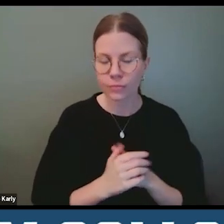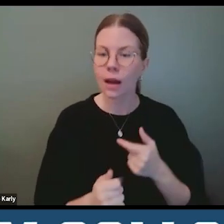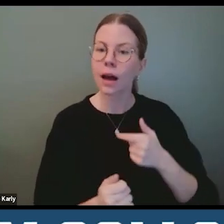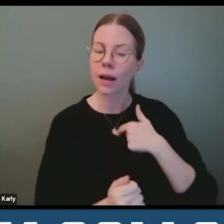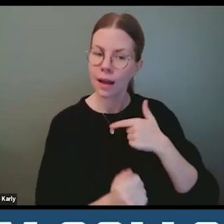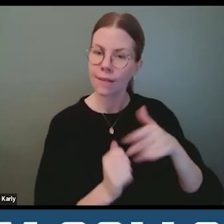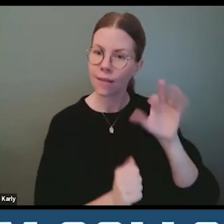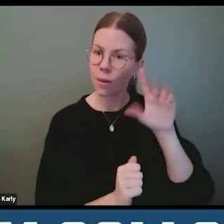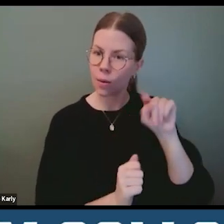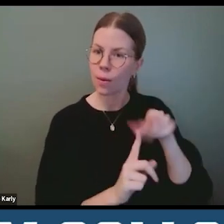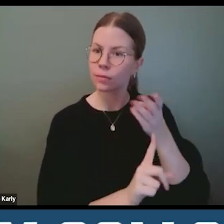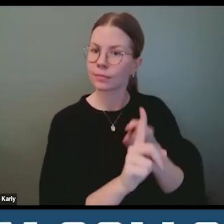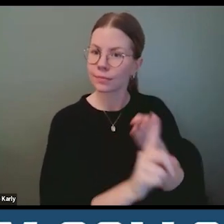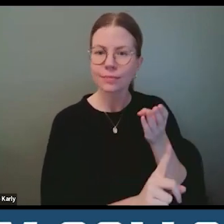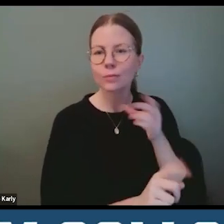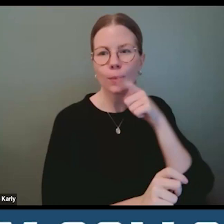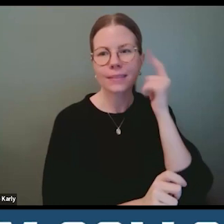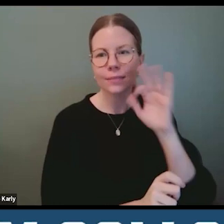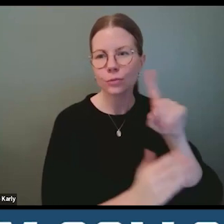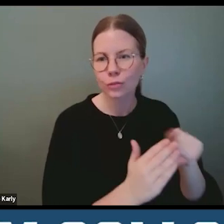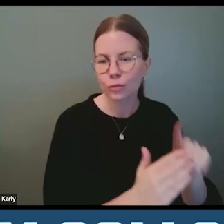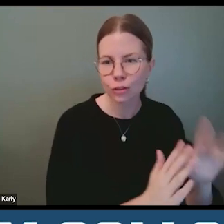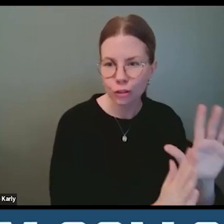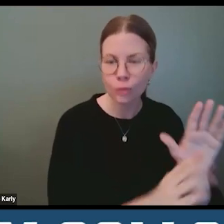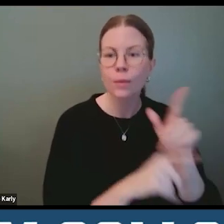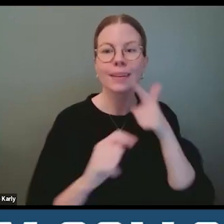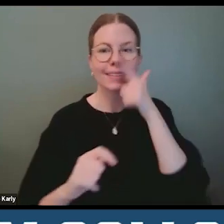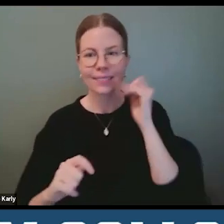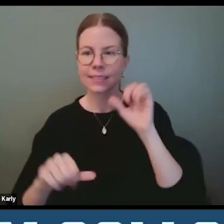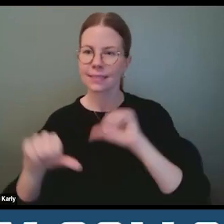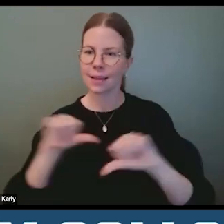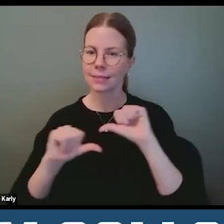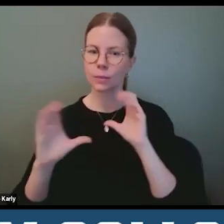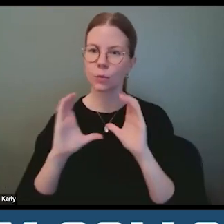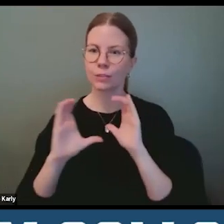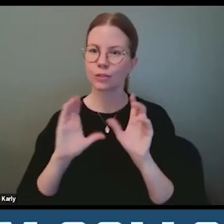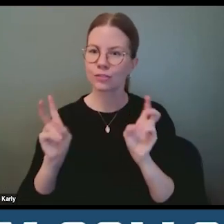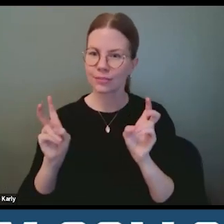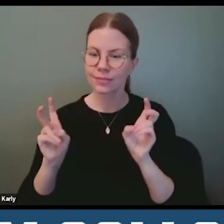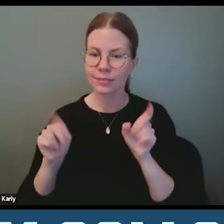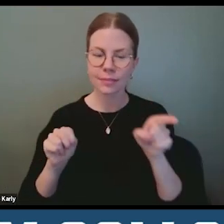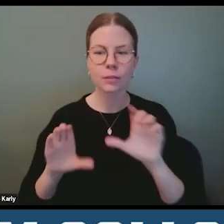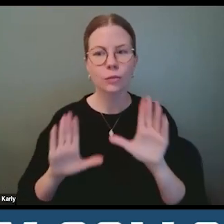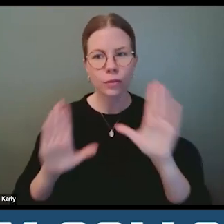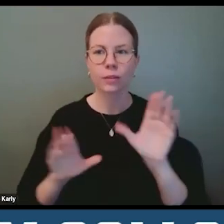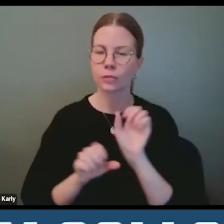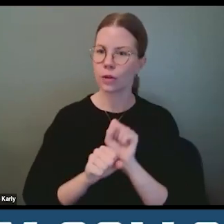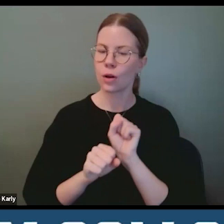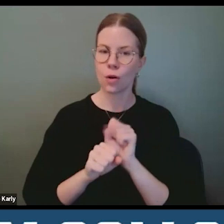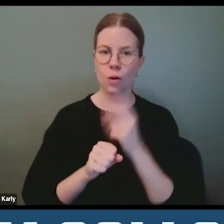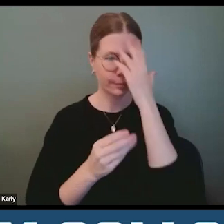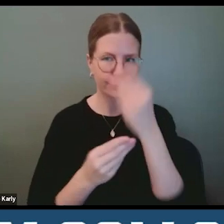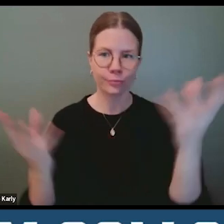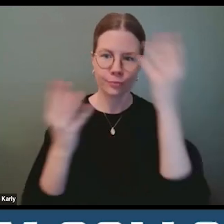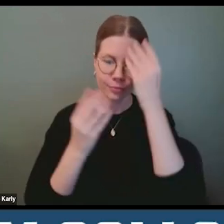not specifically for that research, but actually for science communication. Dr. Lipsitch has done an incredible job communicating science to the public